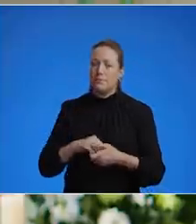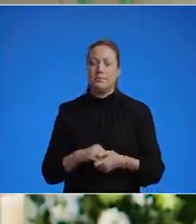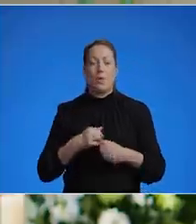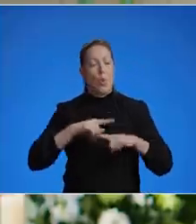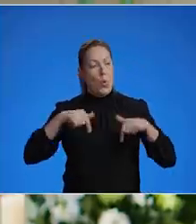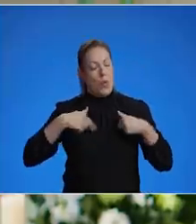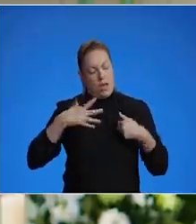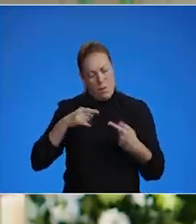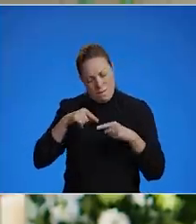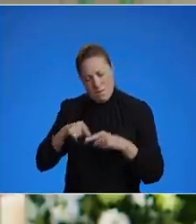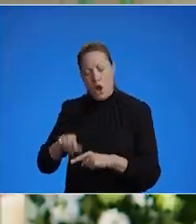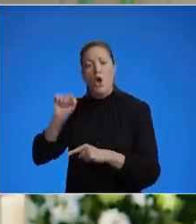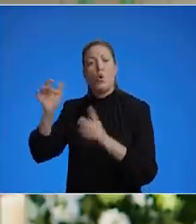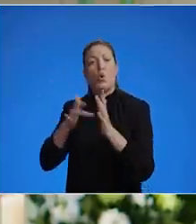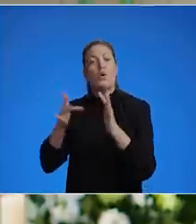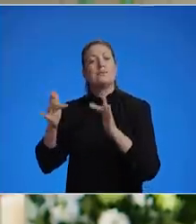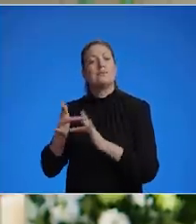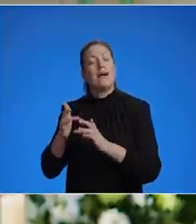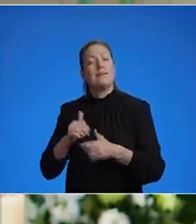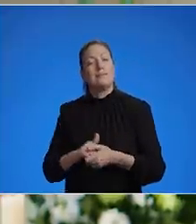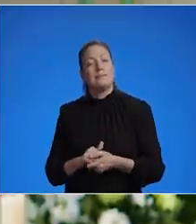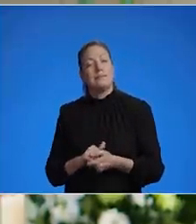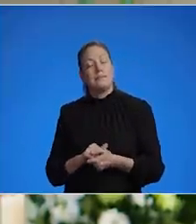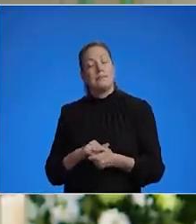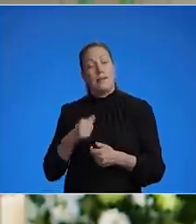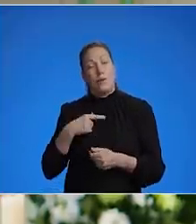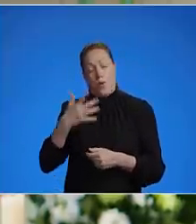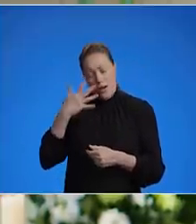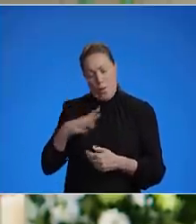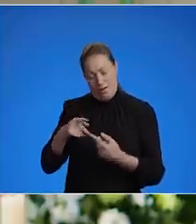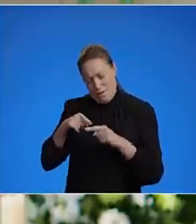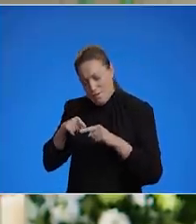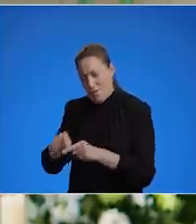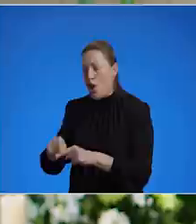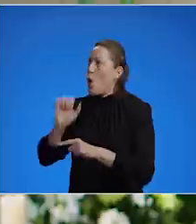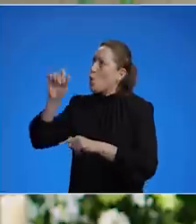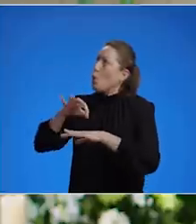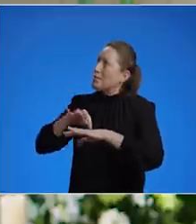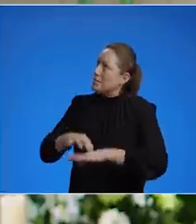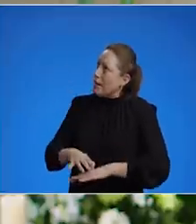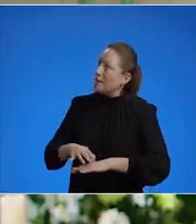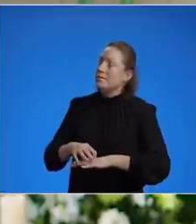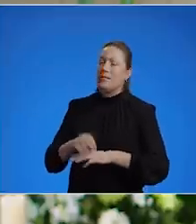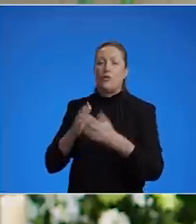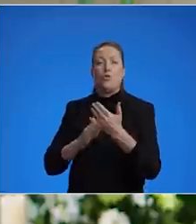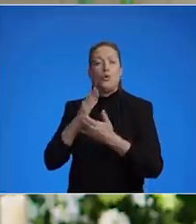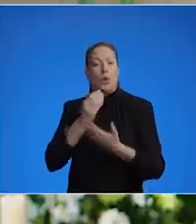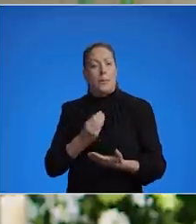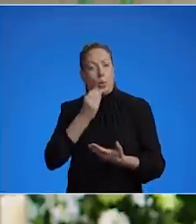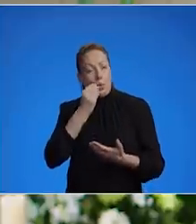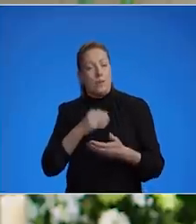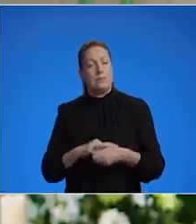conformed to the image of your Son and confirm us in the bond of communion. Together with